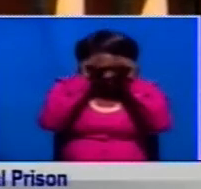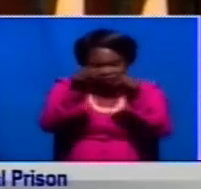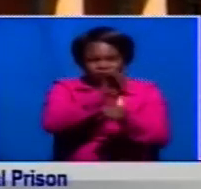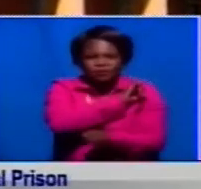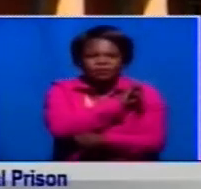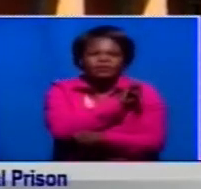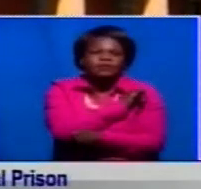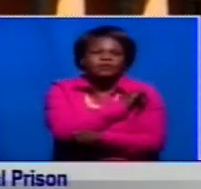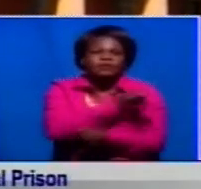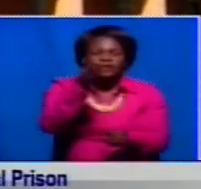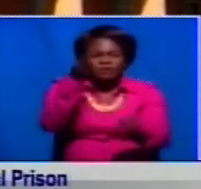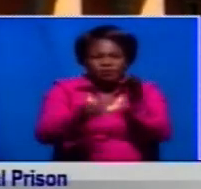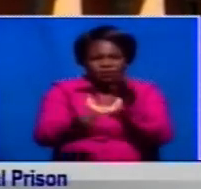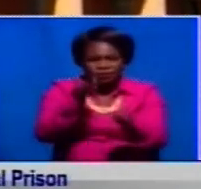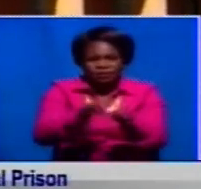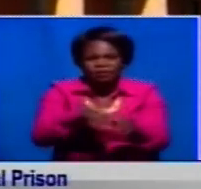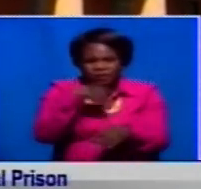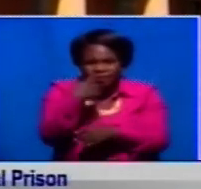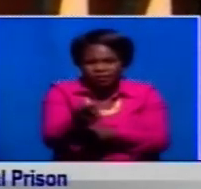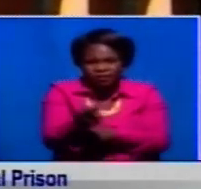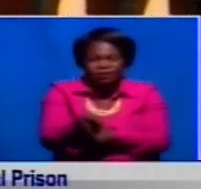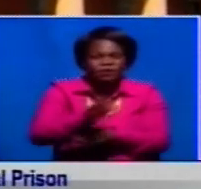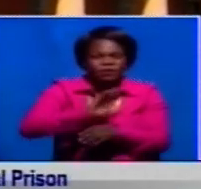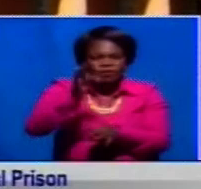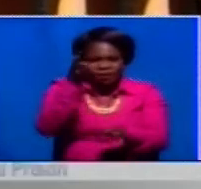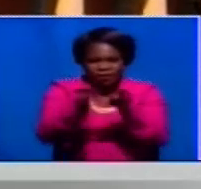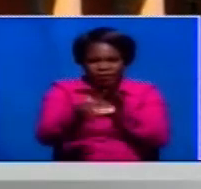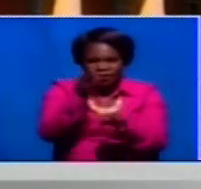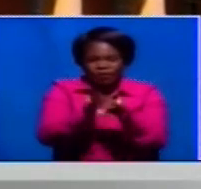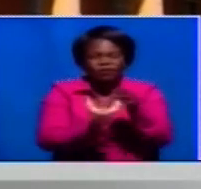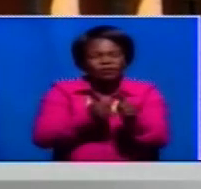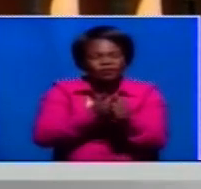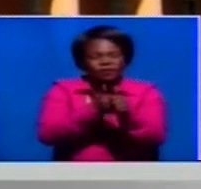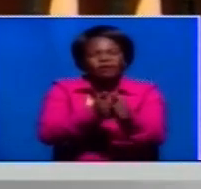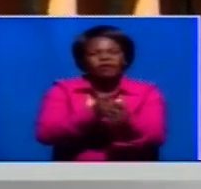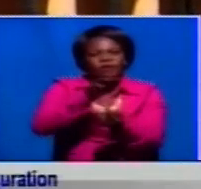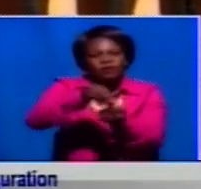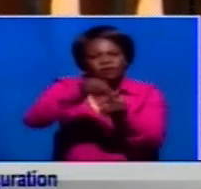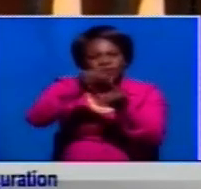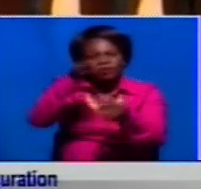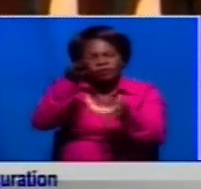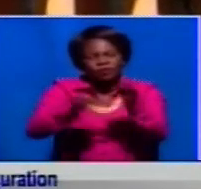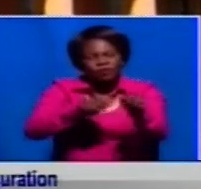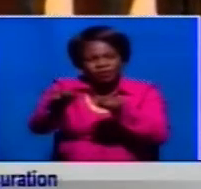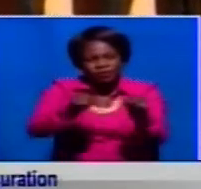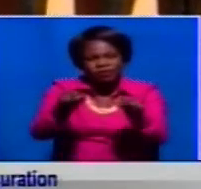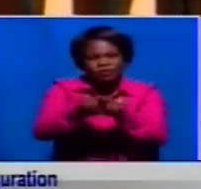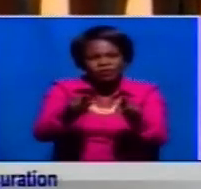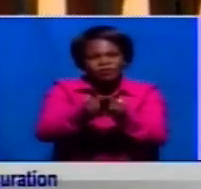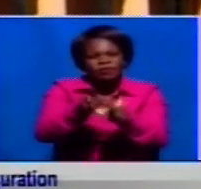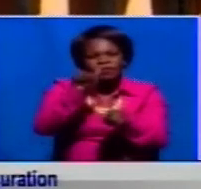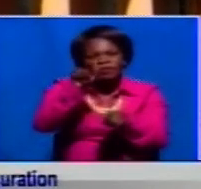Inongewina. Judge Chitabo ruled that his court is bound by the Supreme Court's ruling in the Attorney General versus the